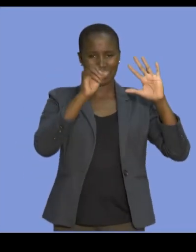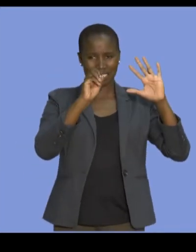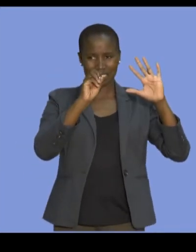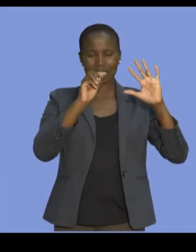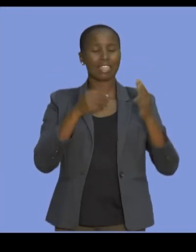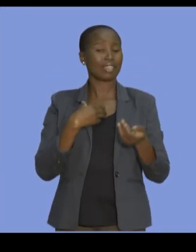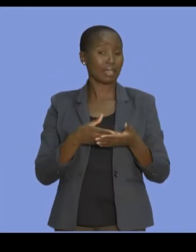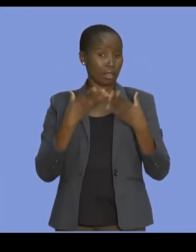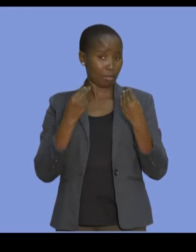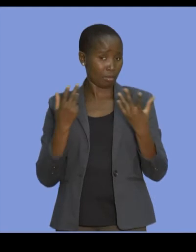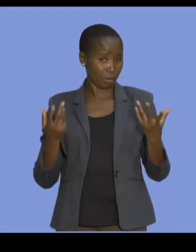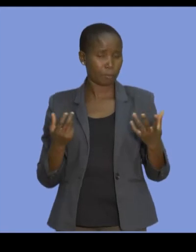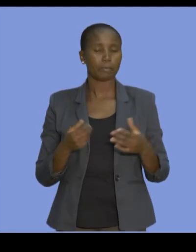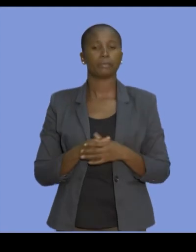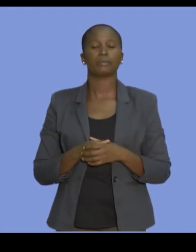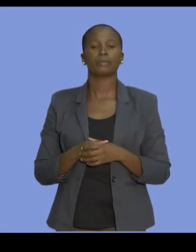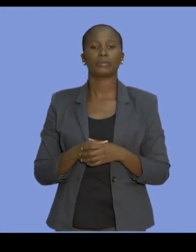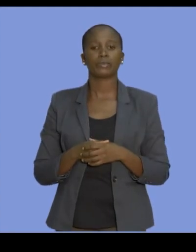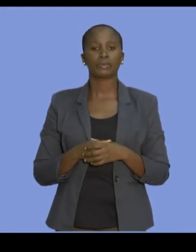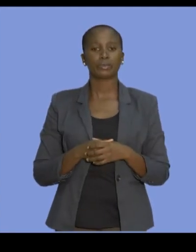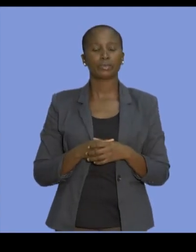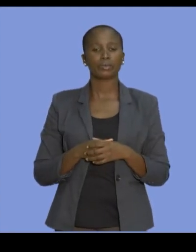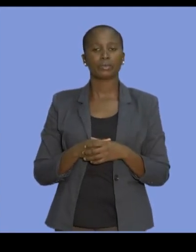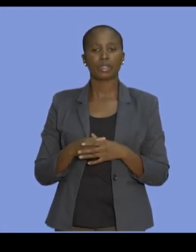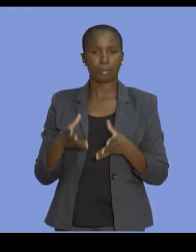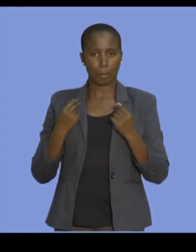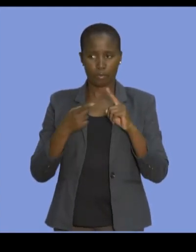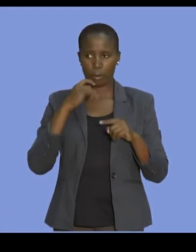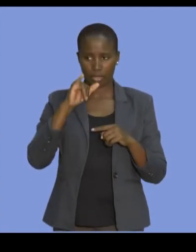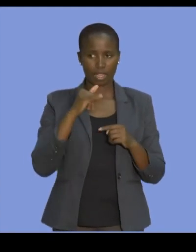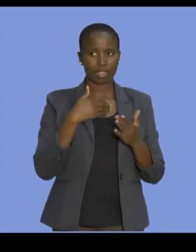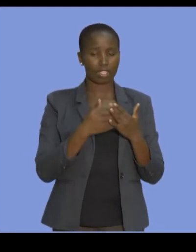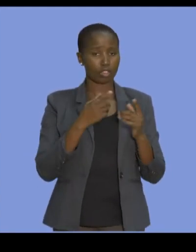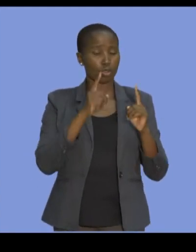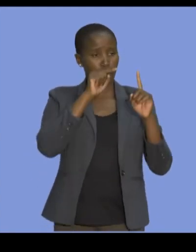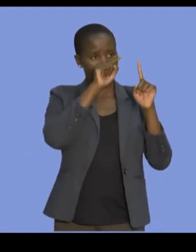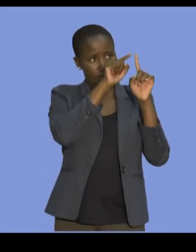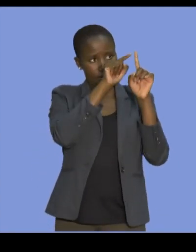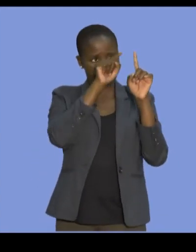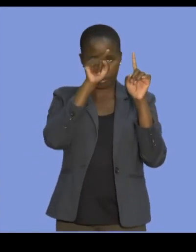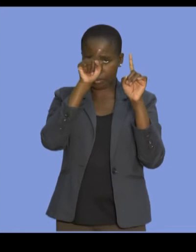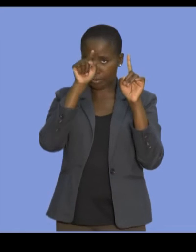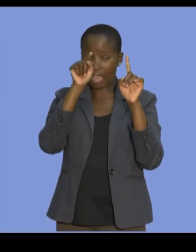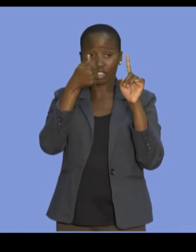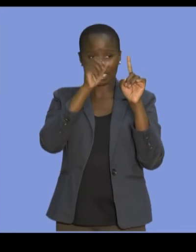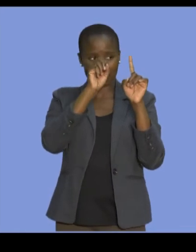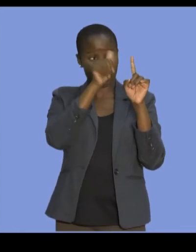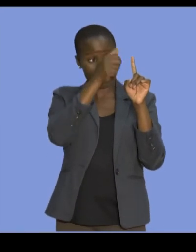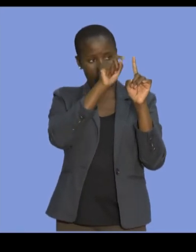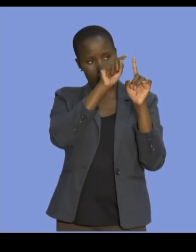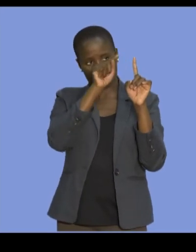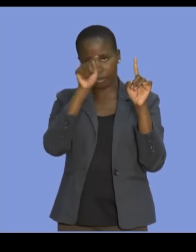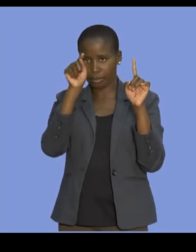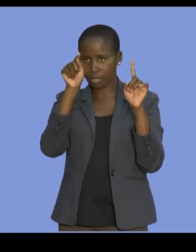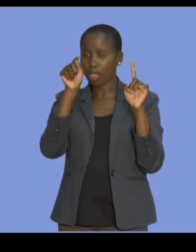Okay, 3/4 from there. You go down, up, touch the curve,